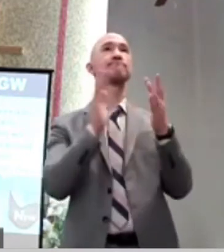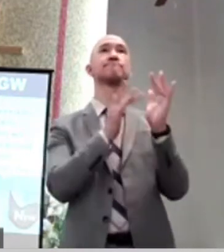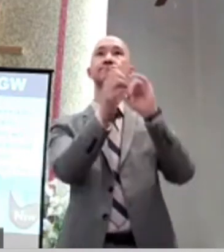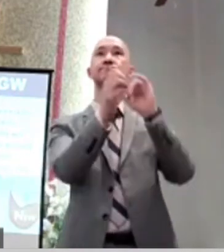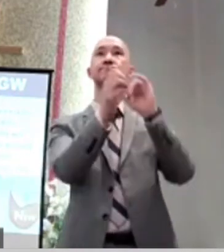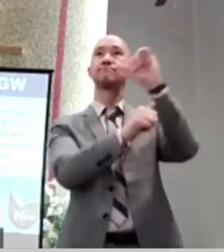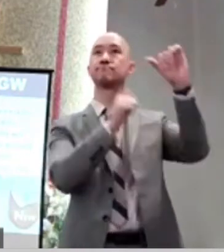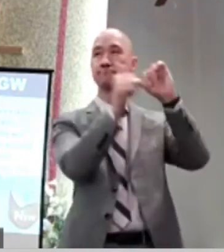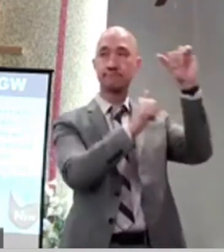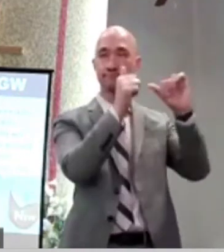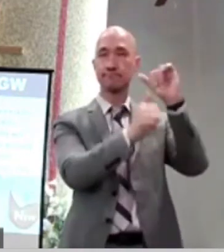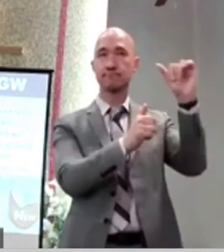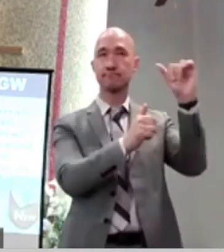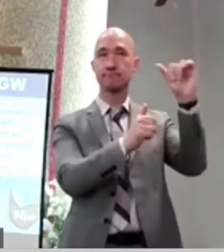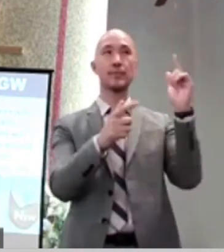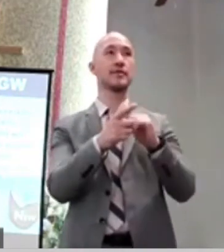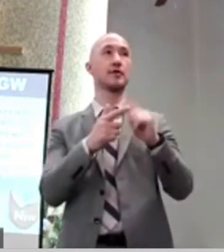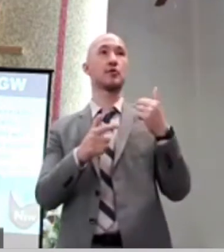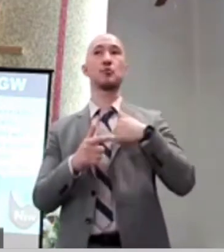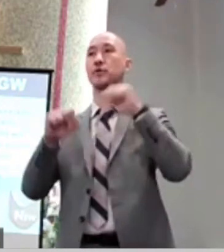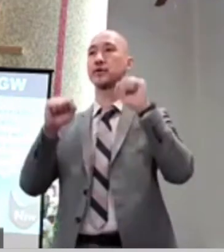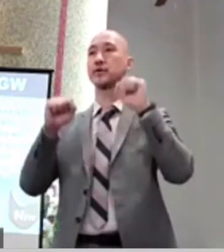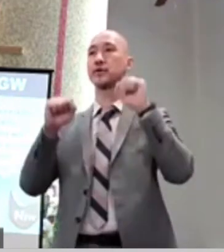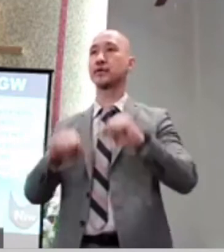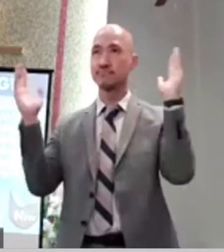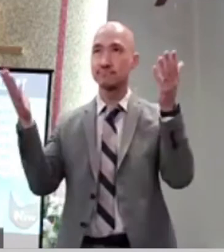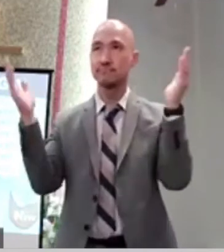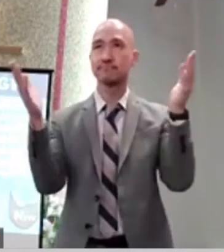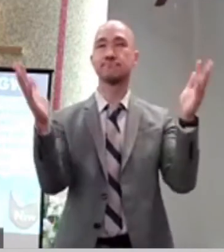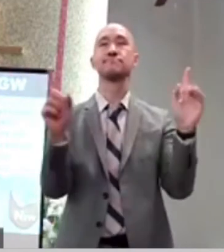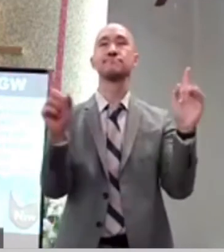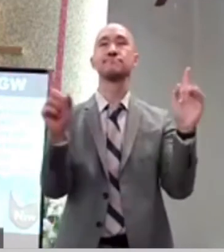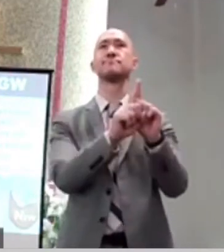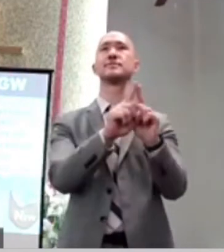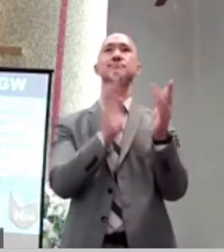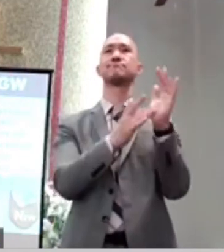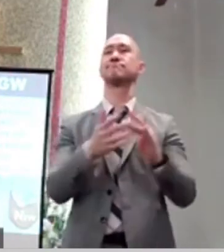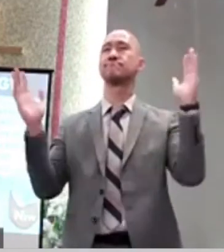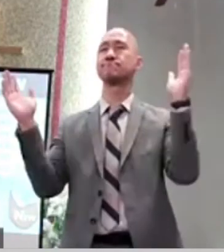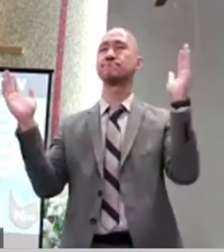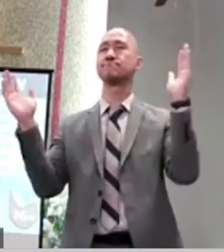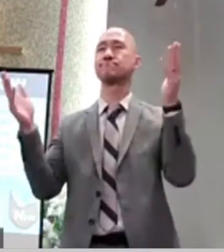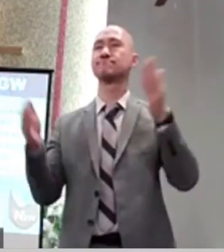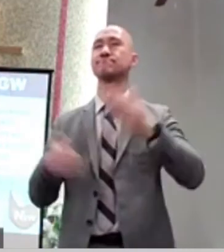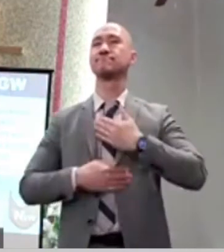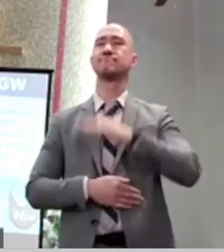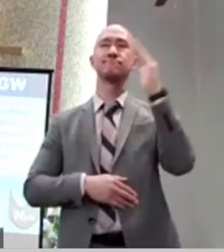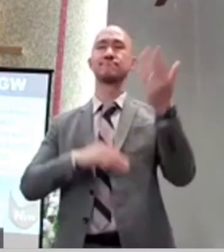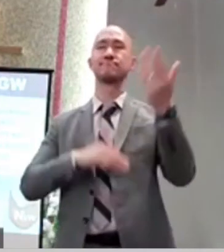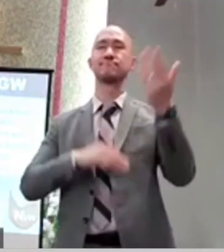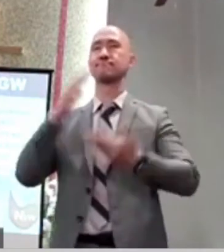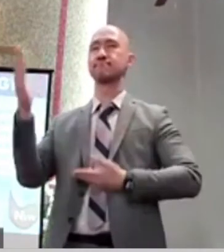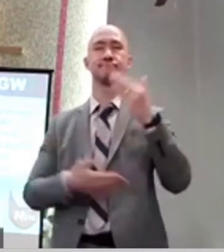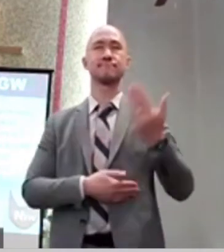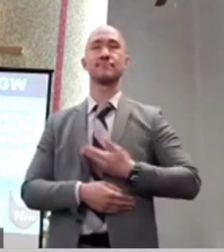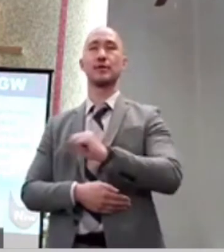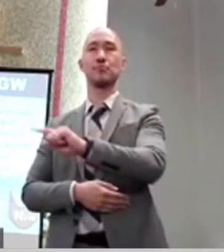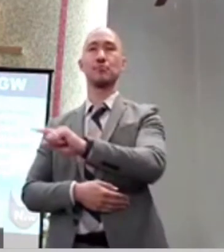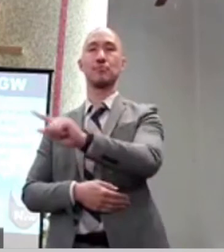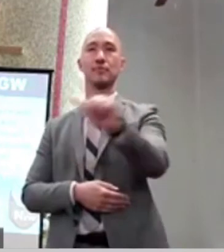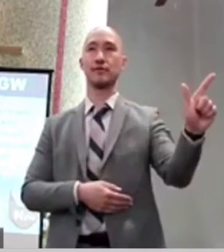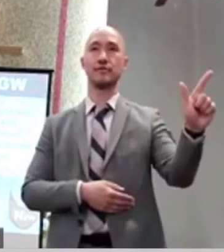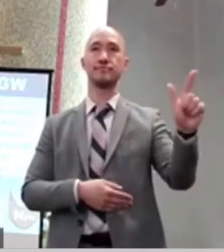is in this new welcoming way where we can welcome everyone and not be inclined to be prejudiced or